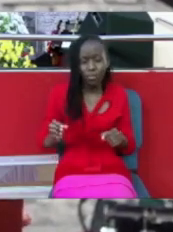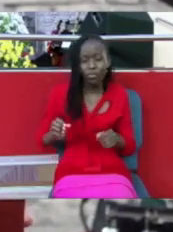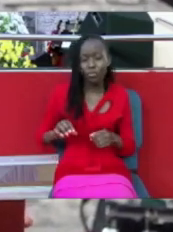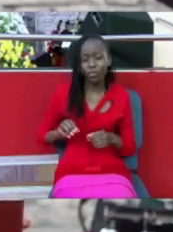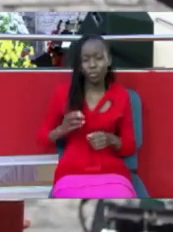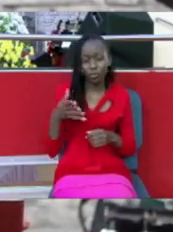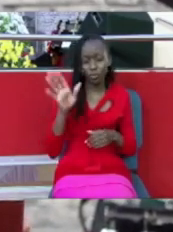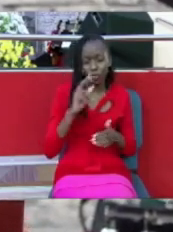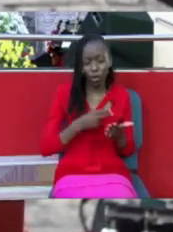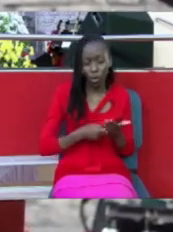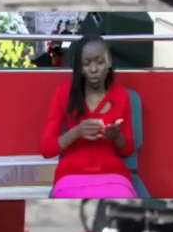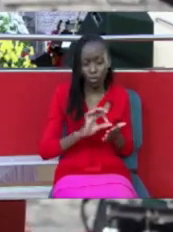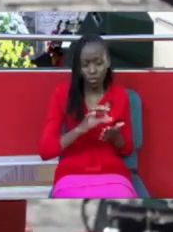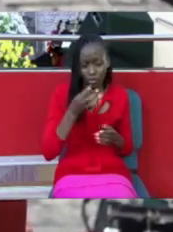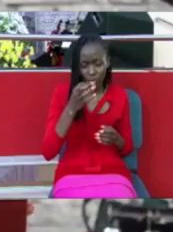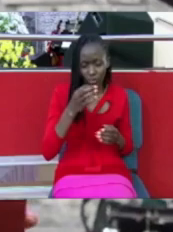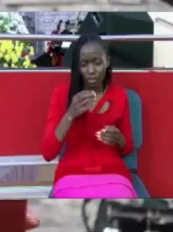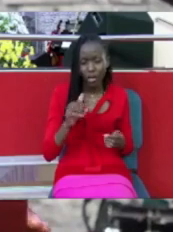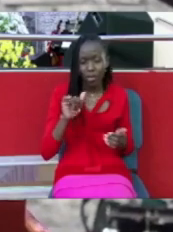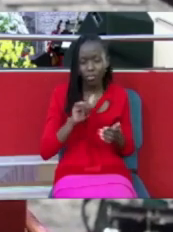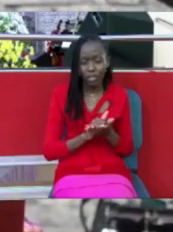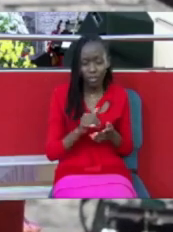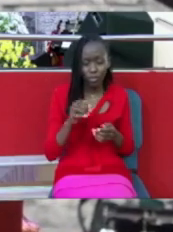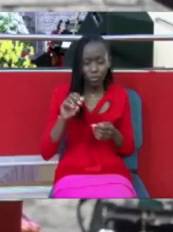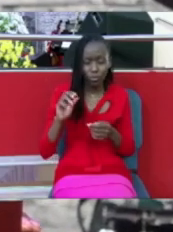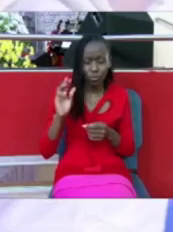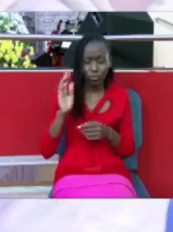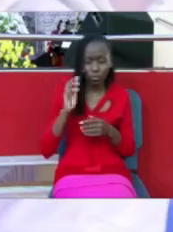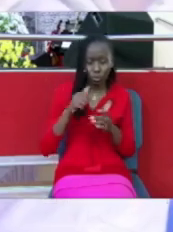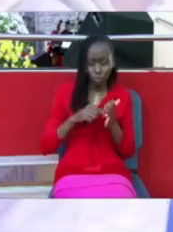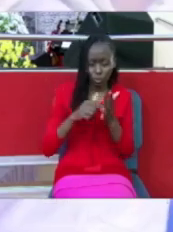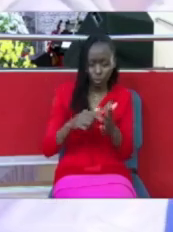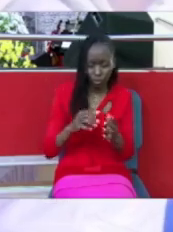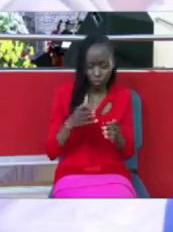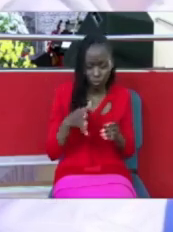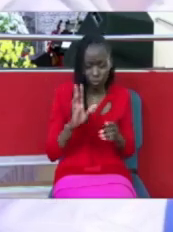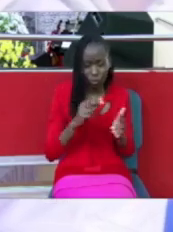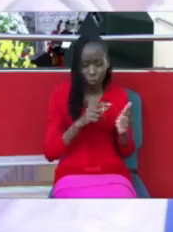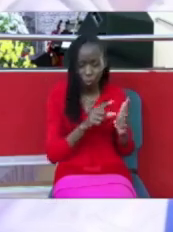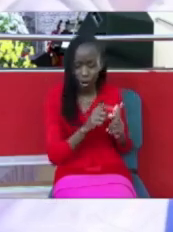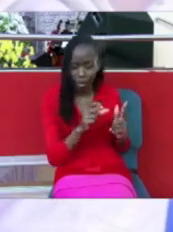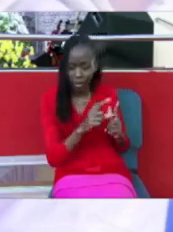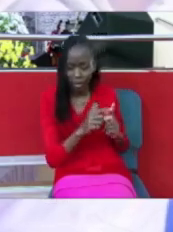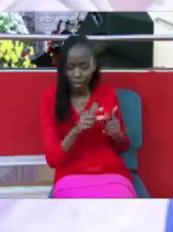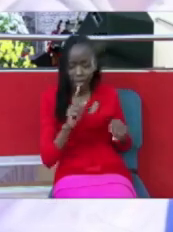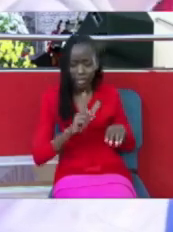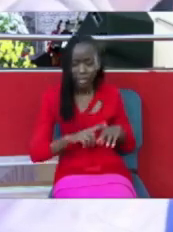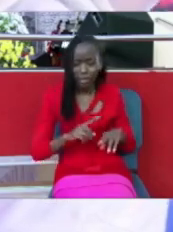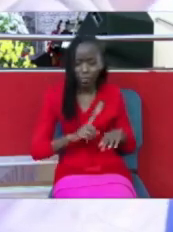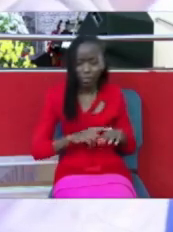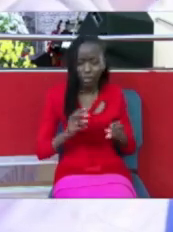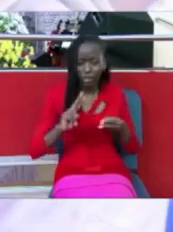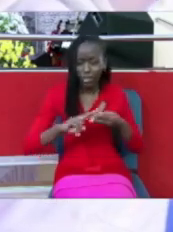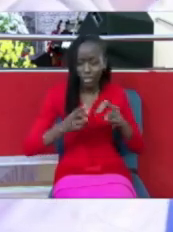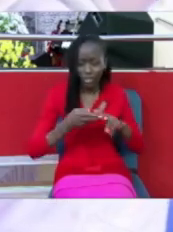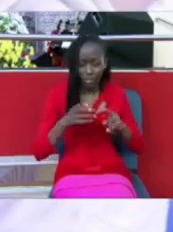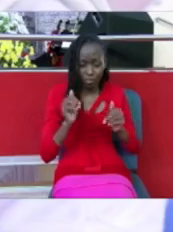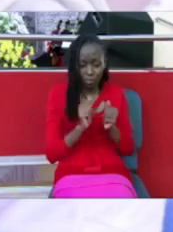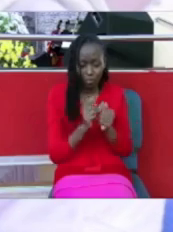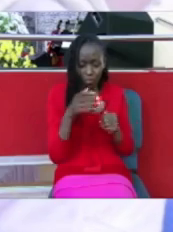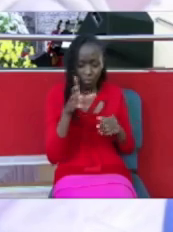That he can interpret the word for us. Ili akatutafsirie neno. As we relate with the word. Tunapojihusisha na neno. Give us the